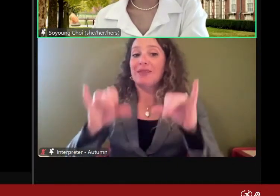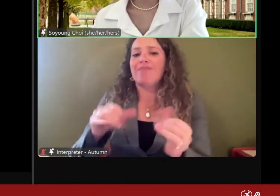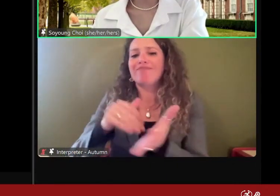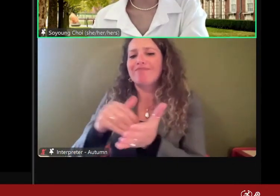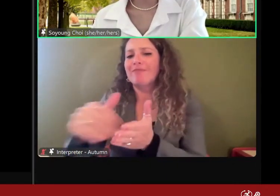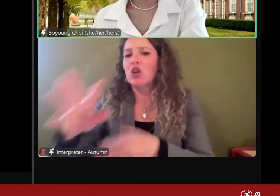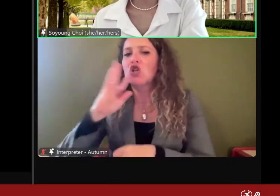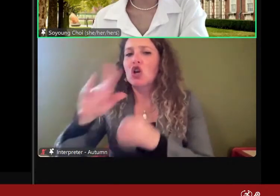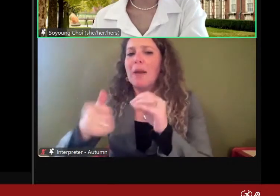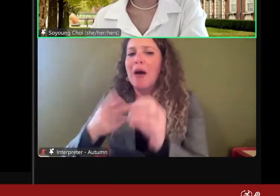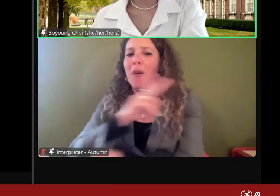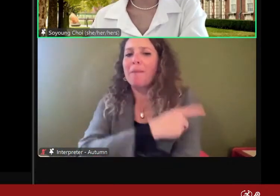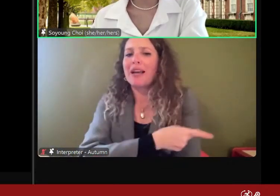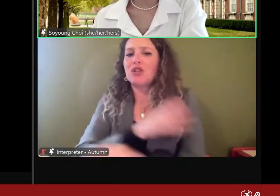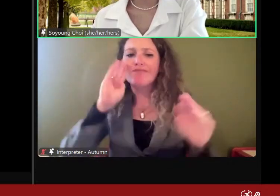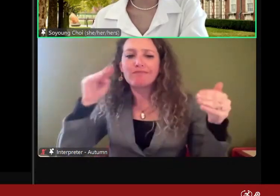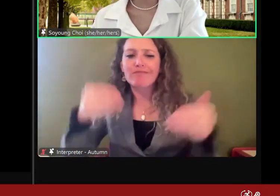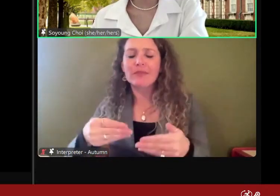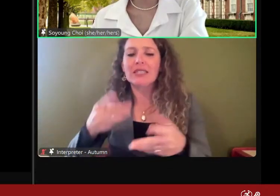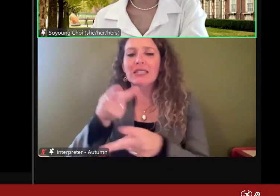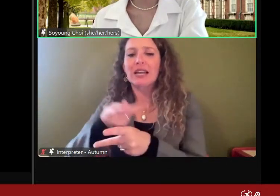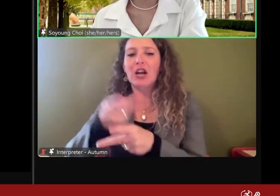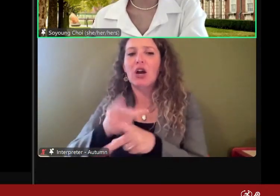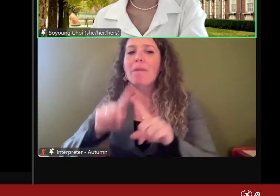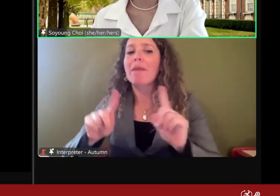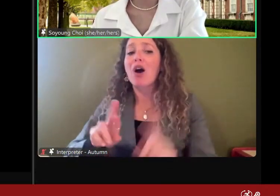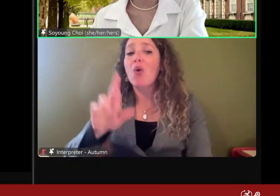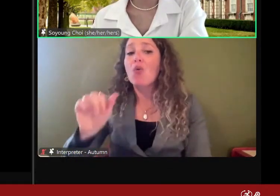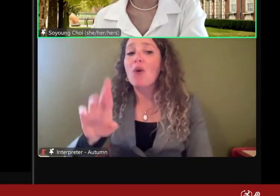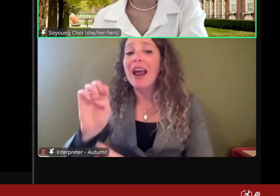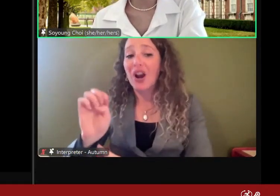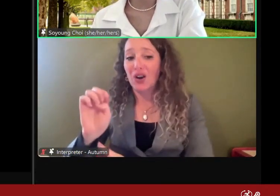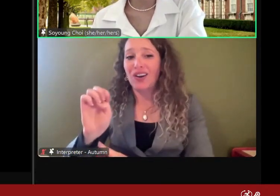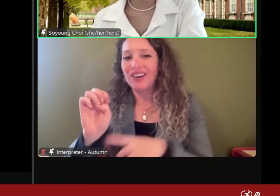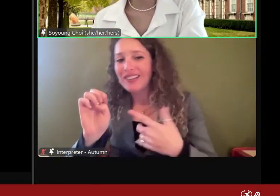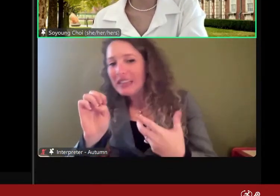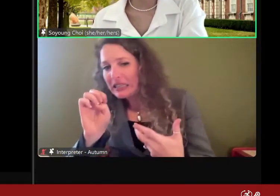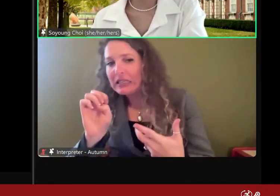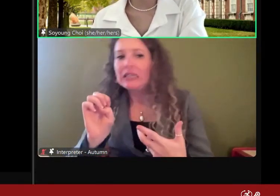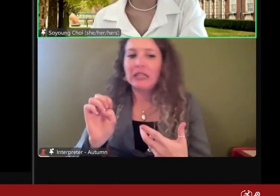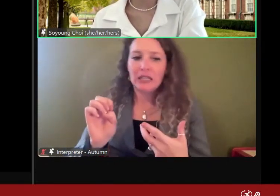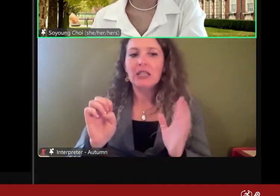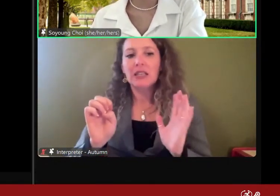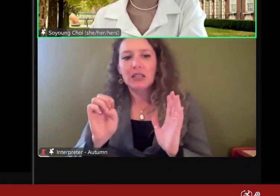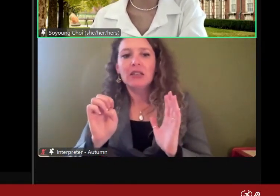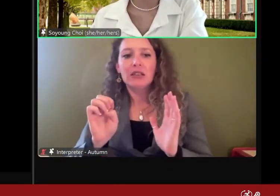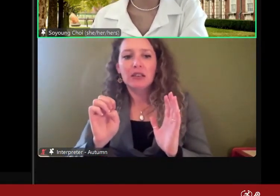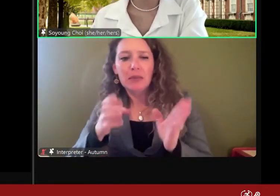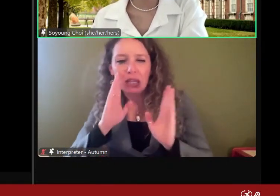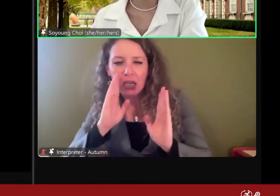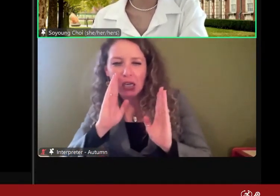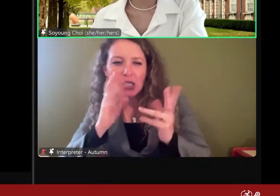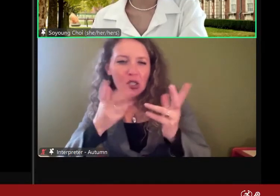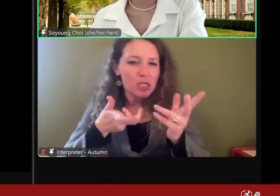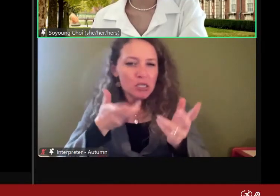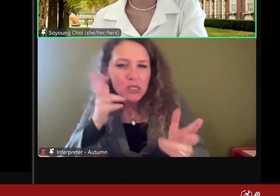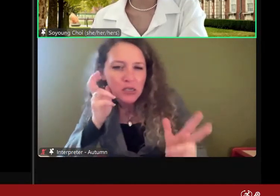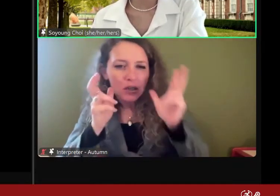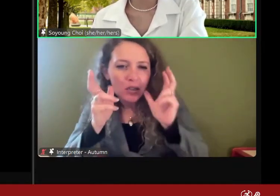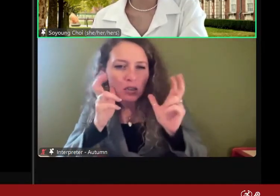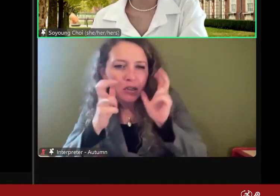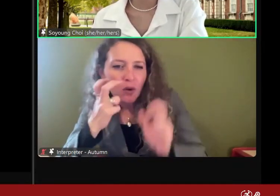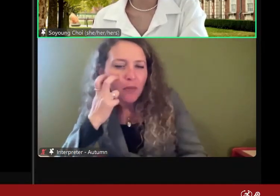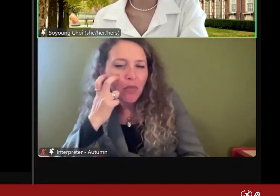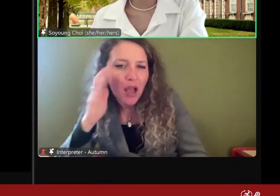but rarely do we systematically listen to blind and low vision patients about what's working and what